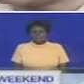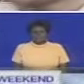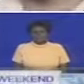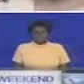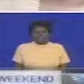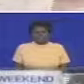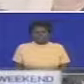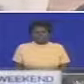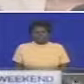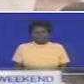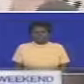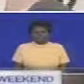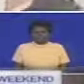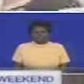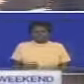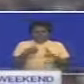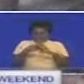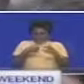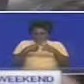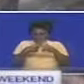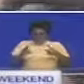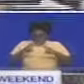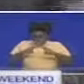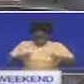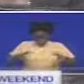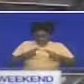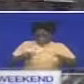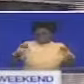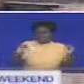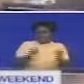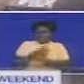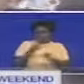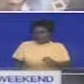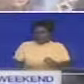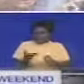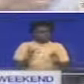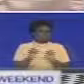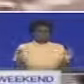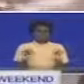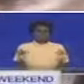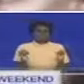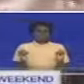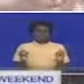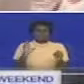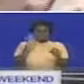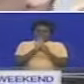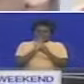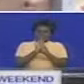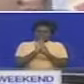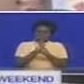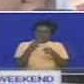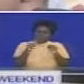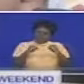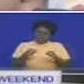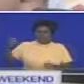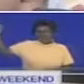From the preliminary investigations, we can rule out a grenade or a bomb attack. Most probably, it's an electric fault.